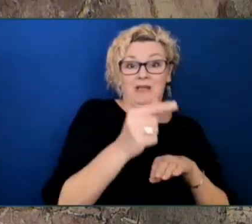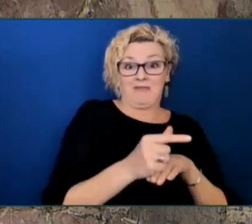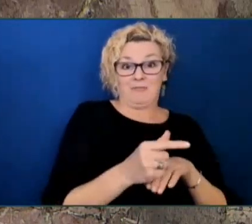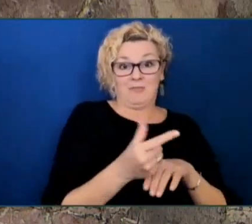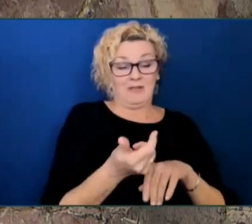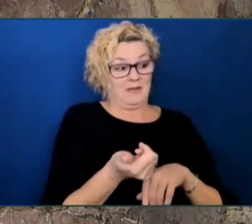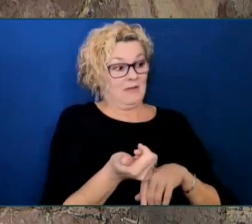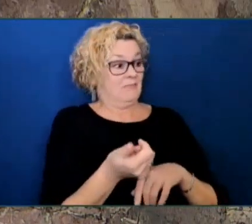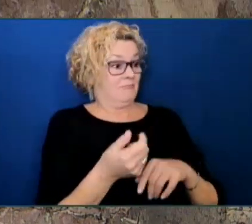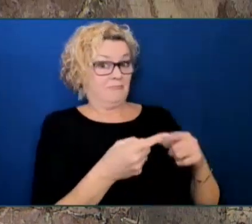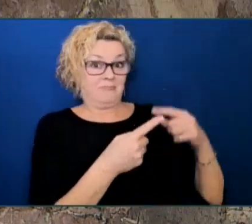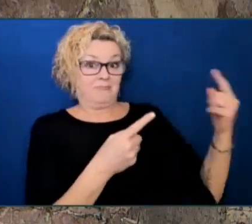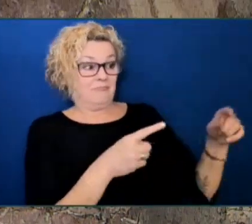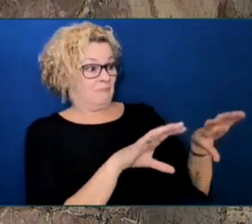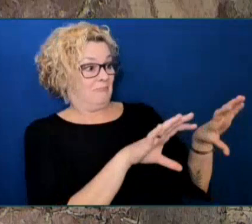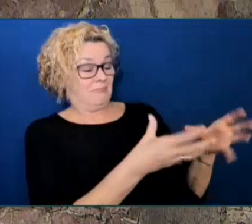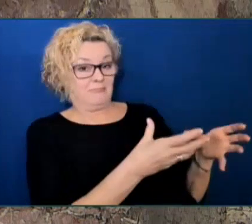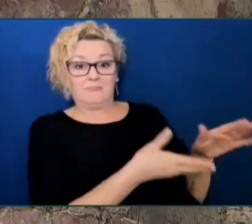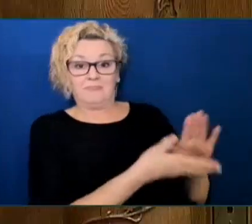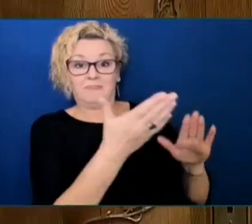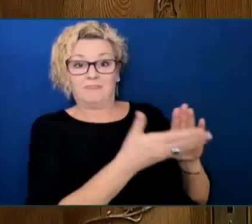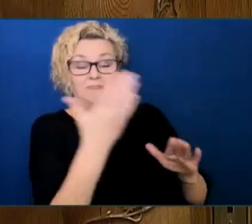House.